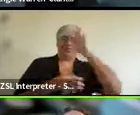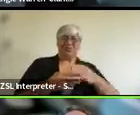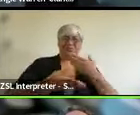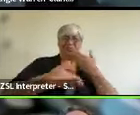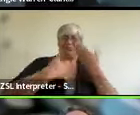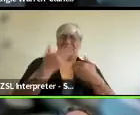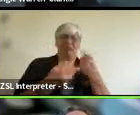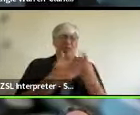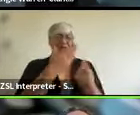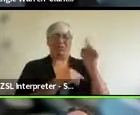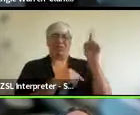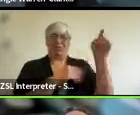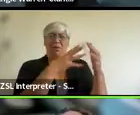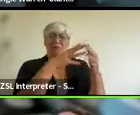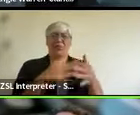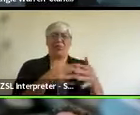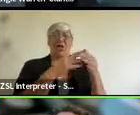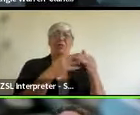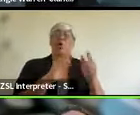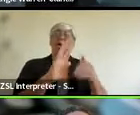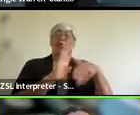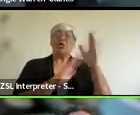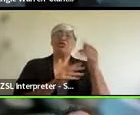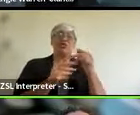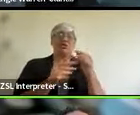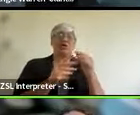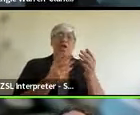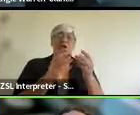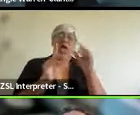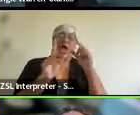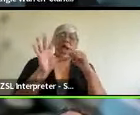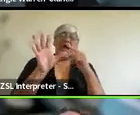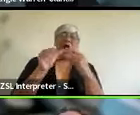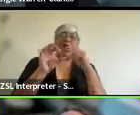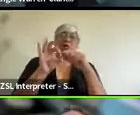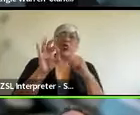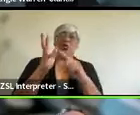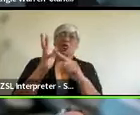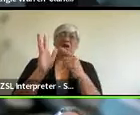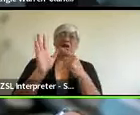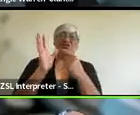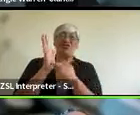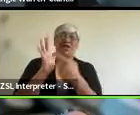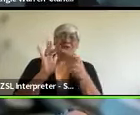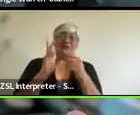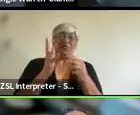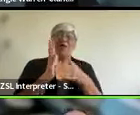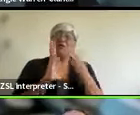tourists. The Shed Aquarium in Chicago, well, firstly, they have an accessible website. That's a great